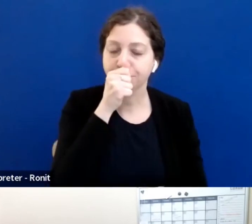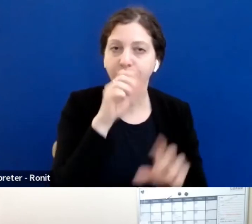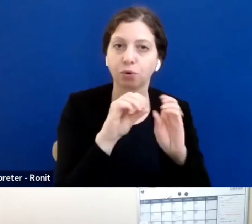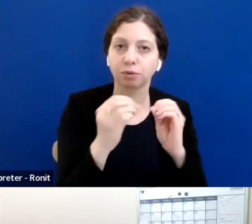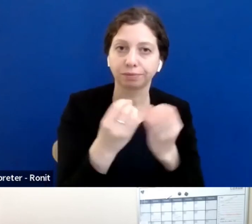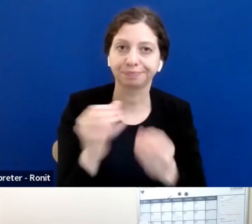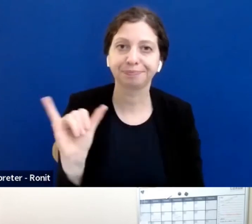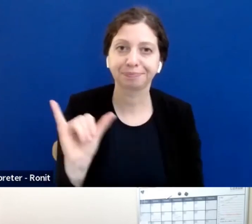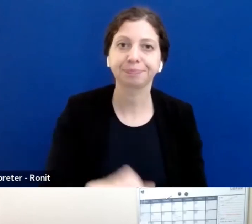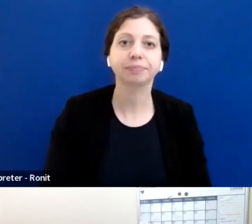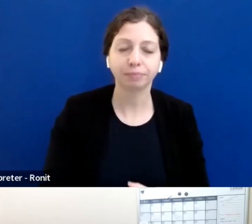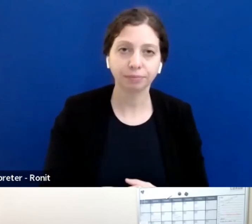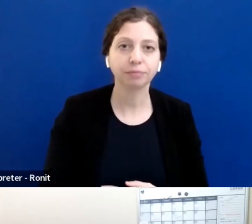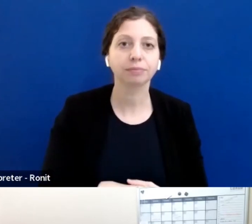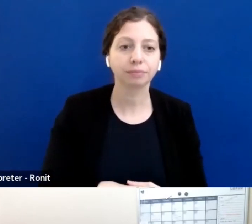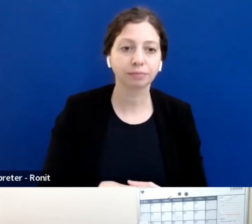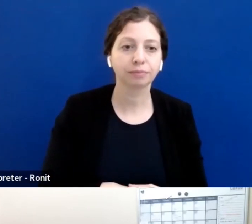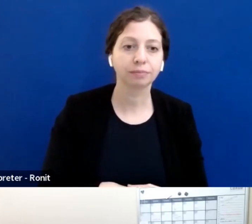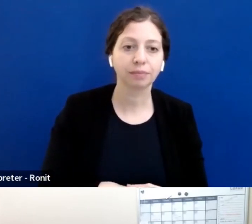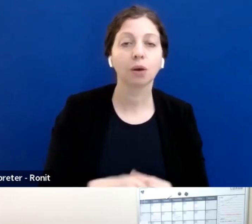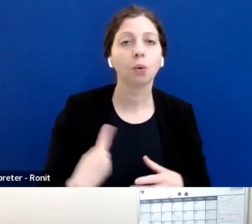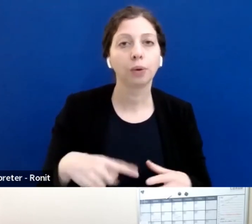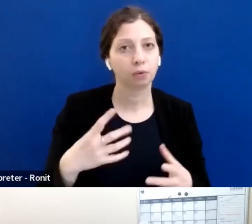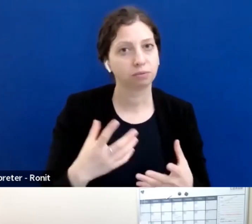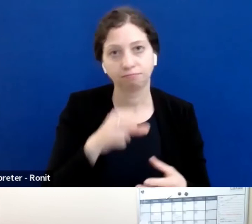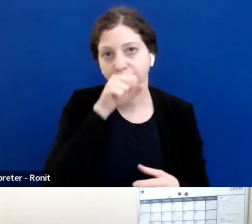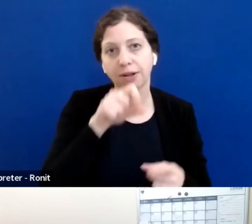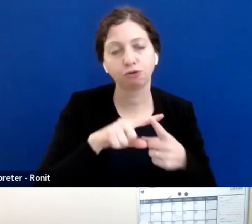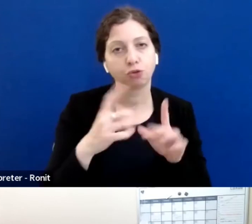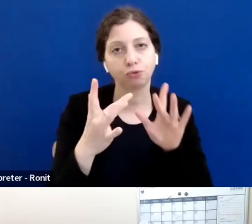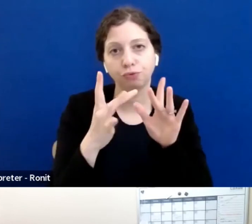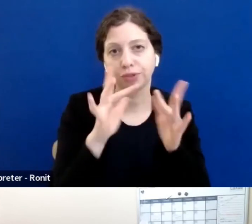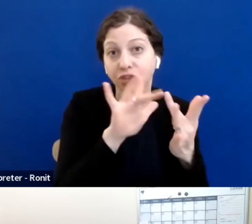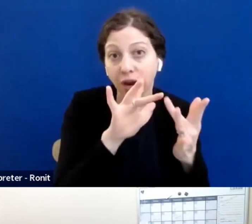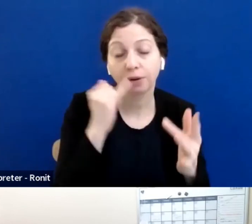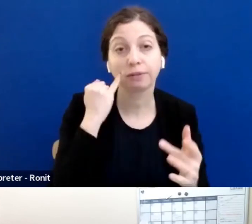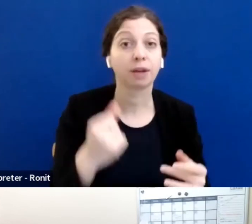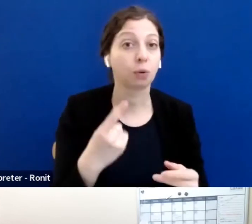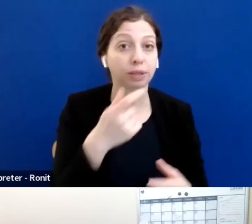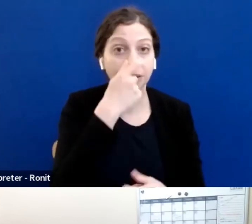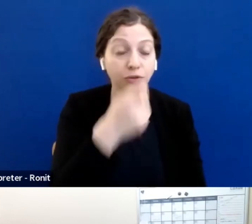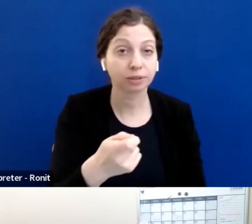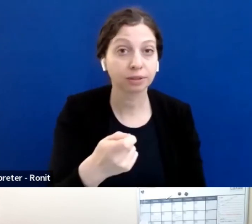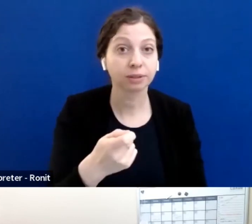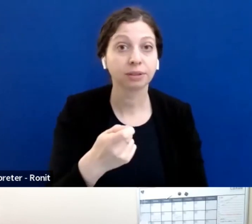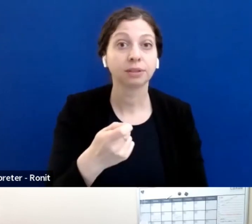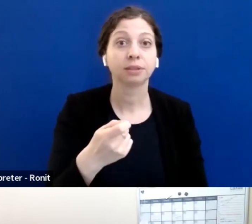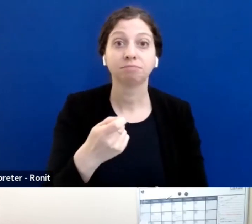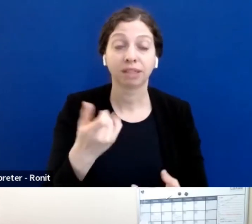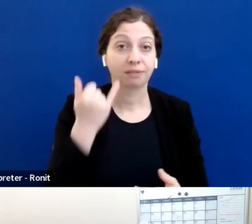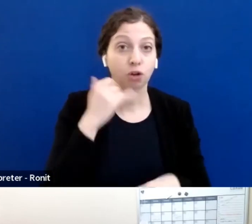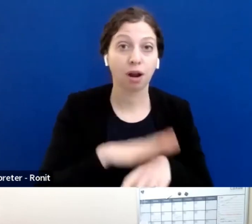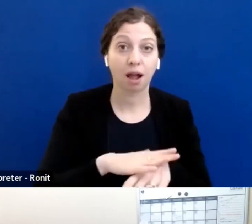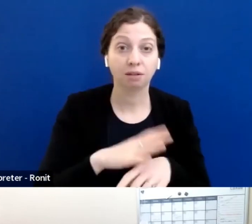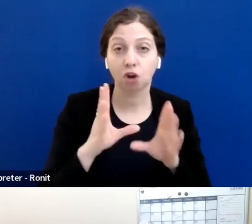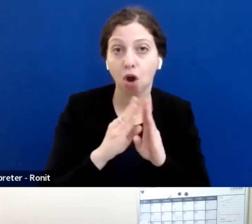organizations also. So we would love to reach out if anyone is interested that's on the call or that